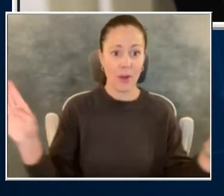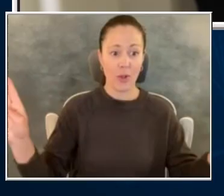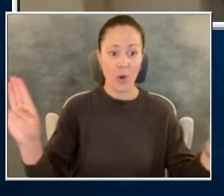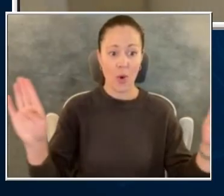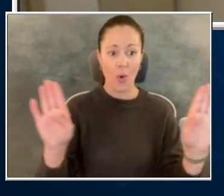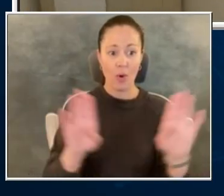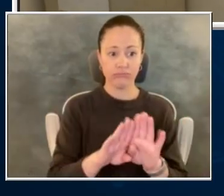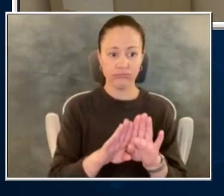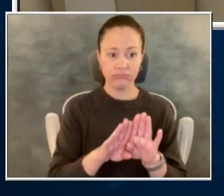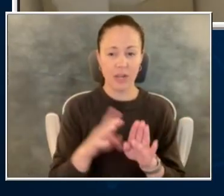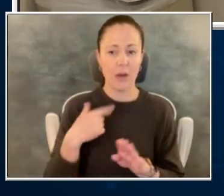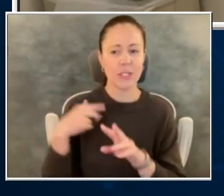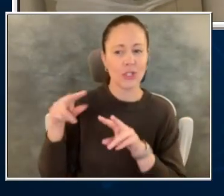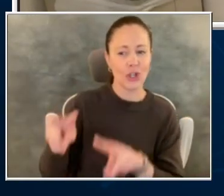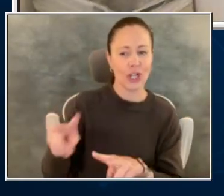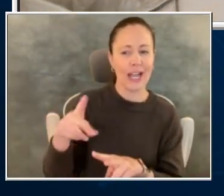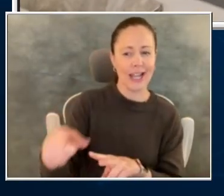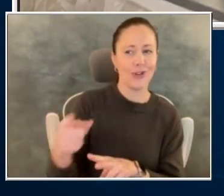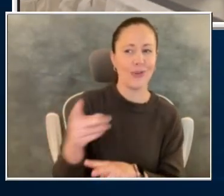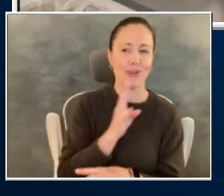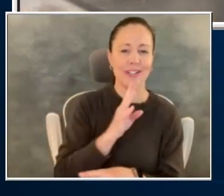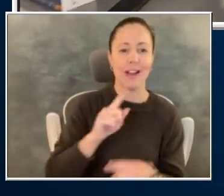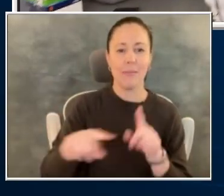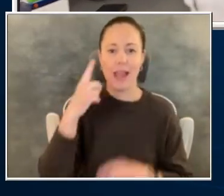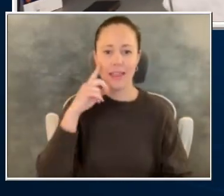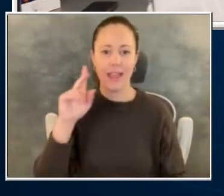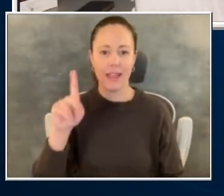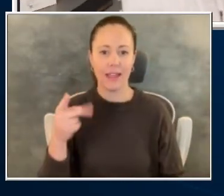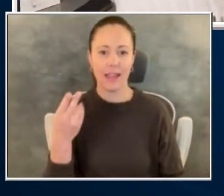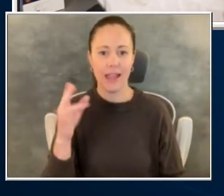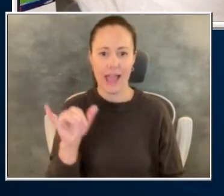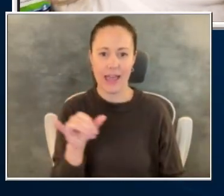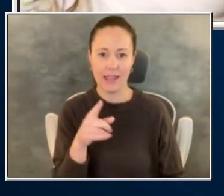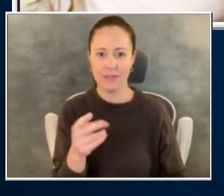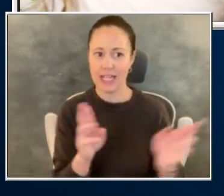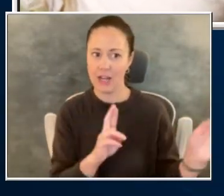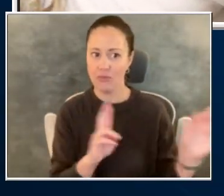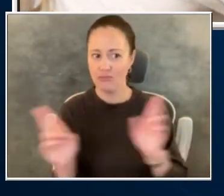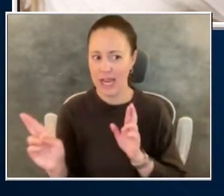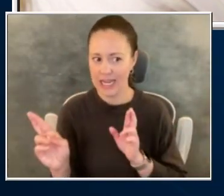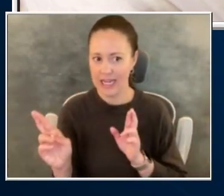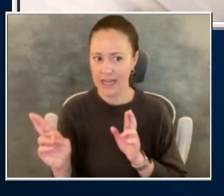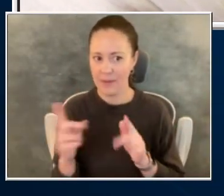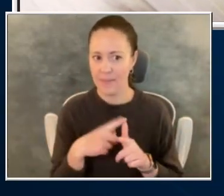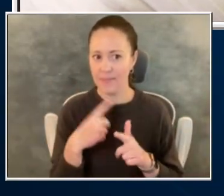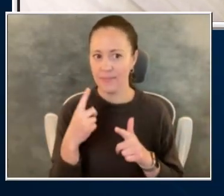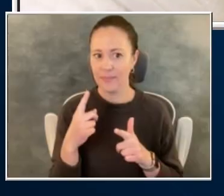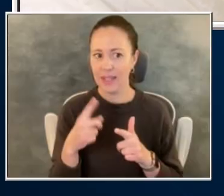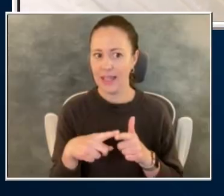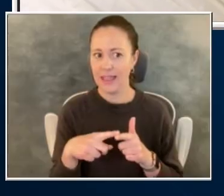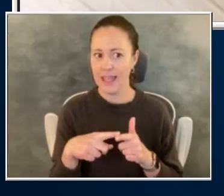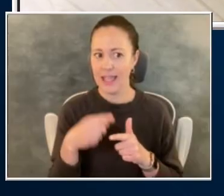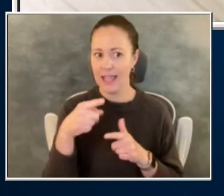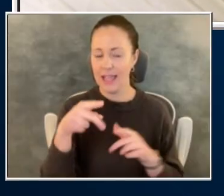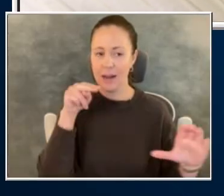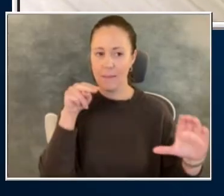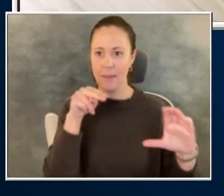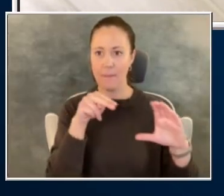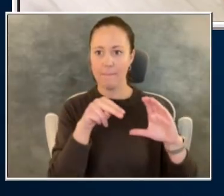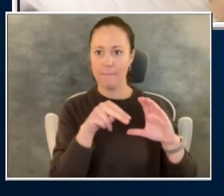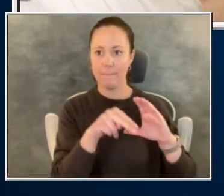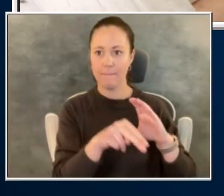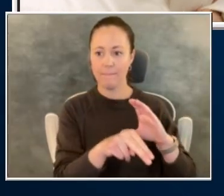but I think what they have is Kathy getting ready and going into that. She'll sit and kind of go through